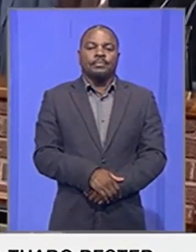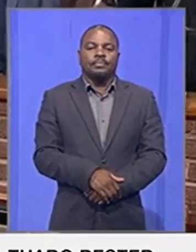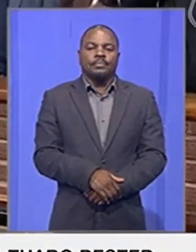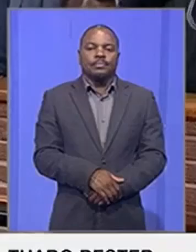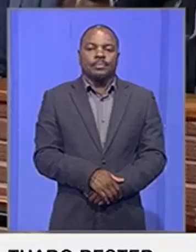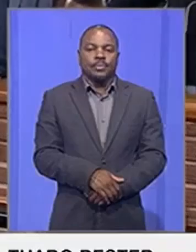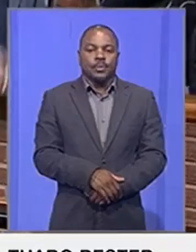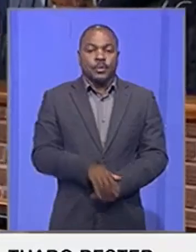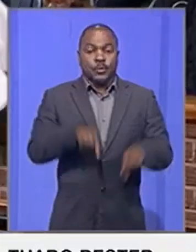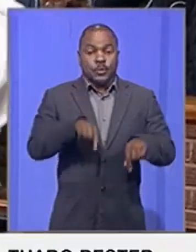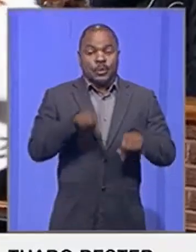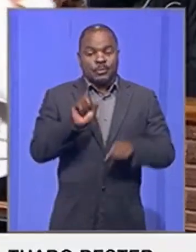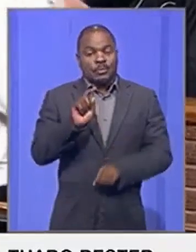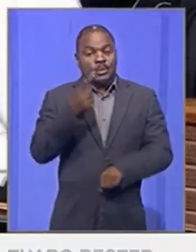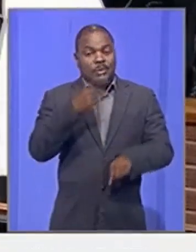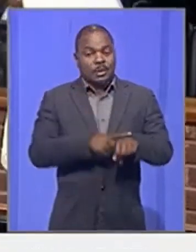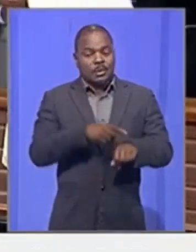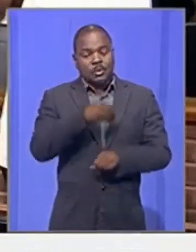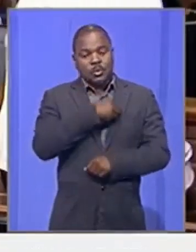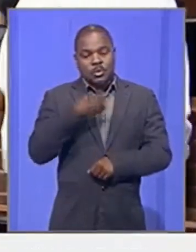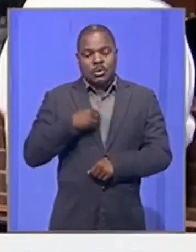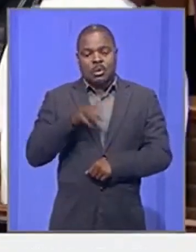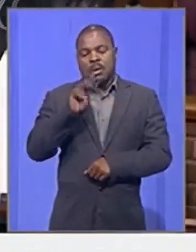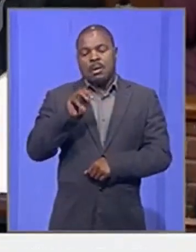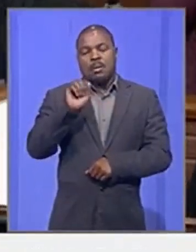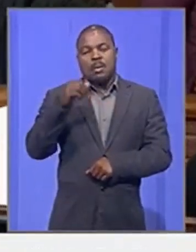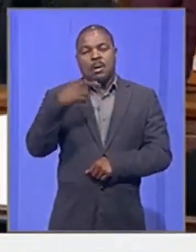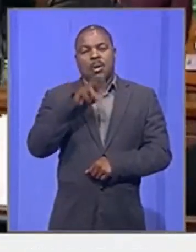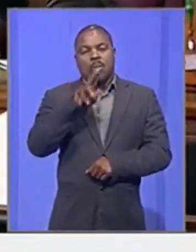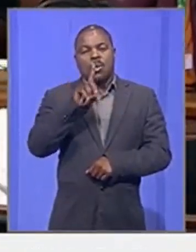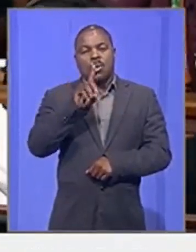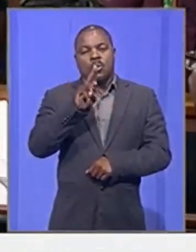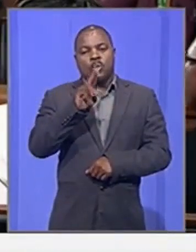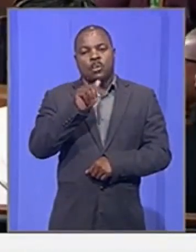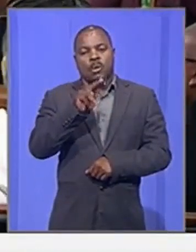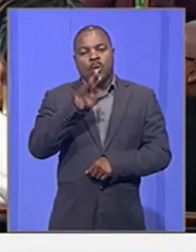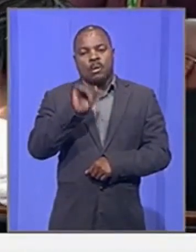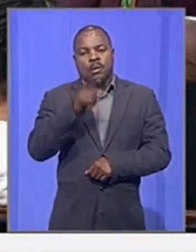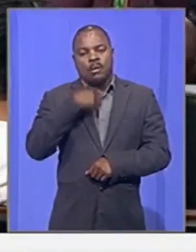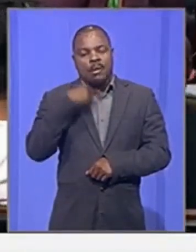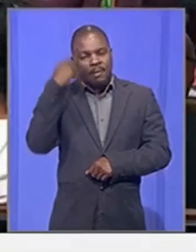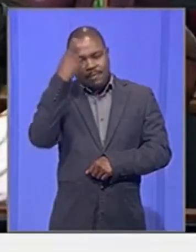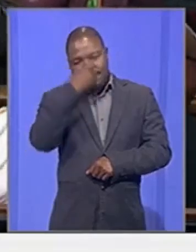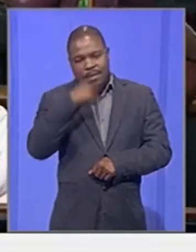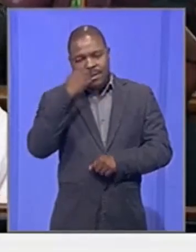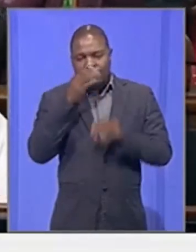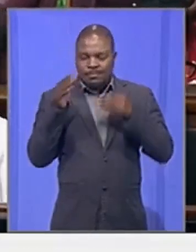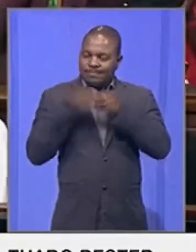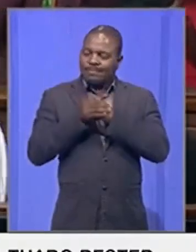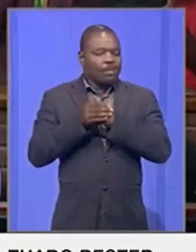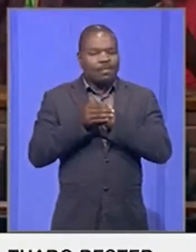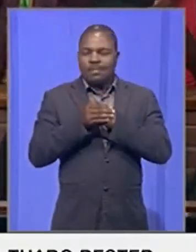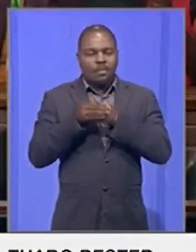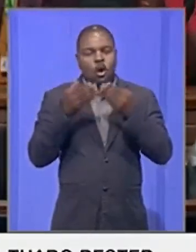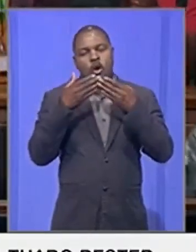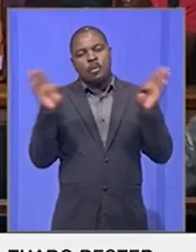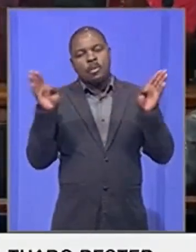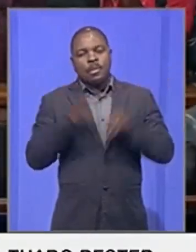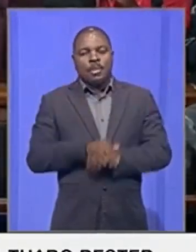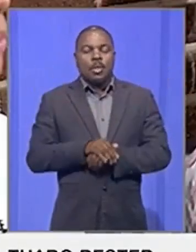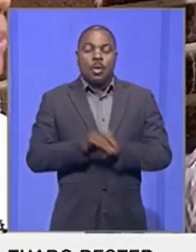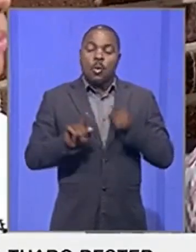E ne le lekgetlo lwa ntlha Dr. Ditaba Magudumana a tlhagelela fa pele ga lekgotla a sa fitlha sefatlhego sa gagwe. Magudumana